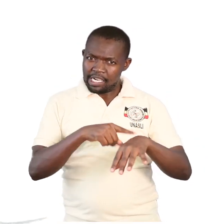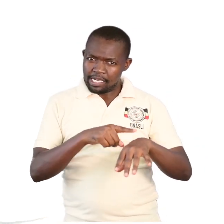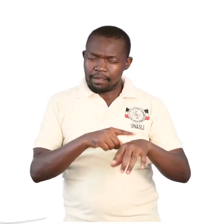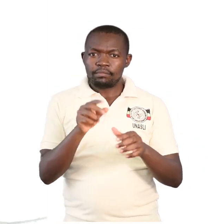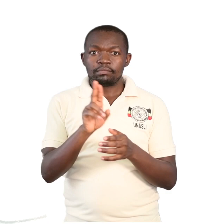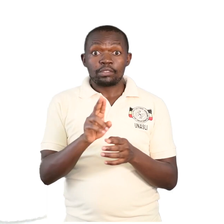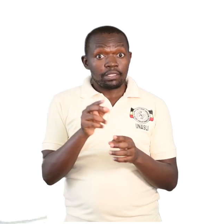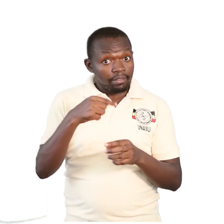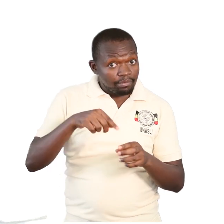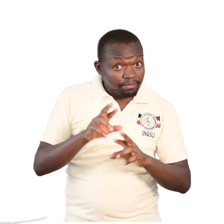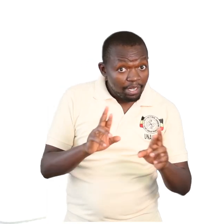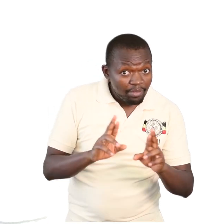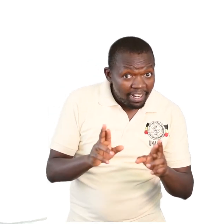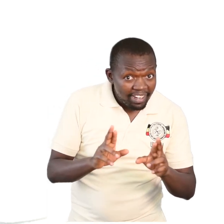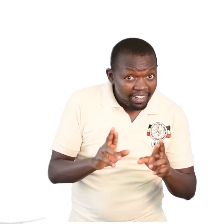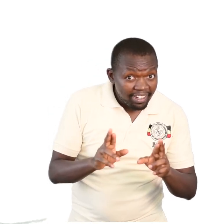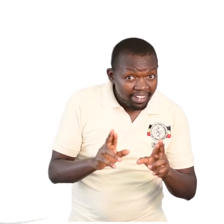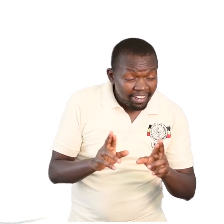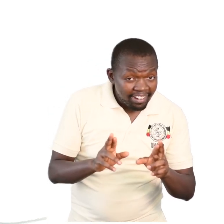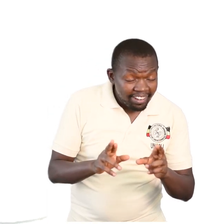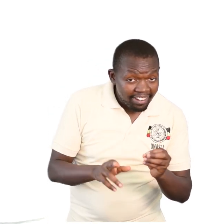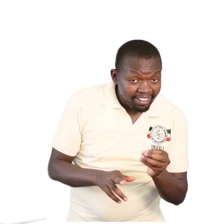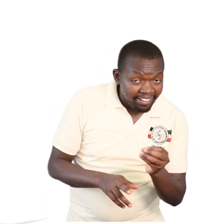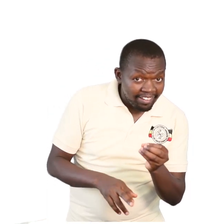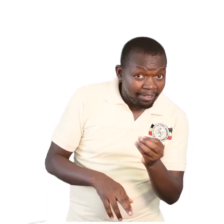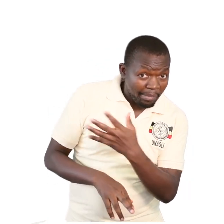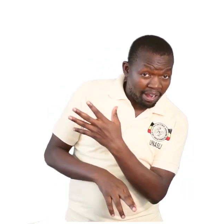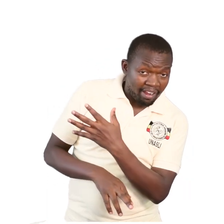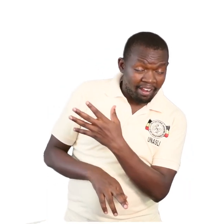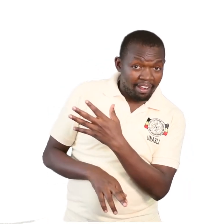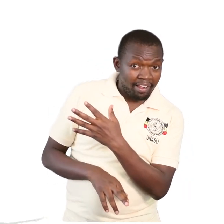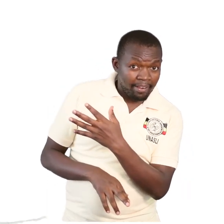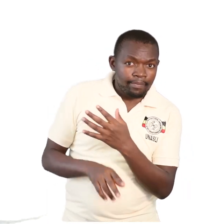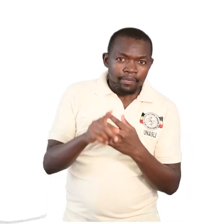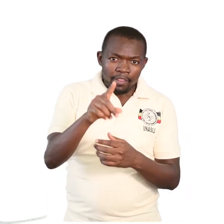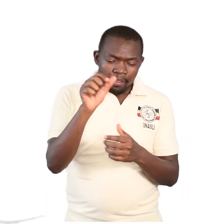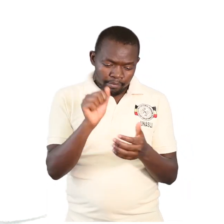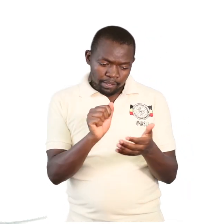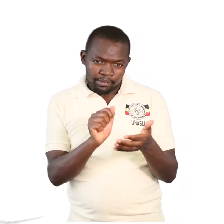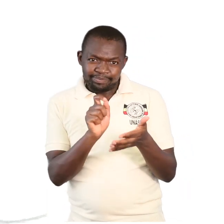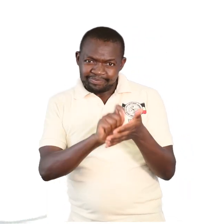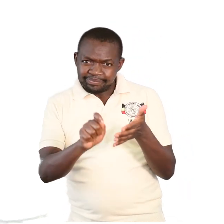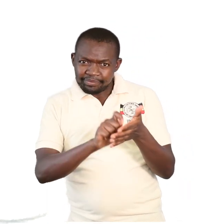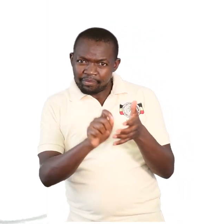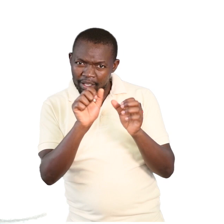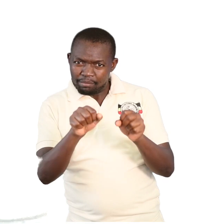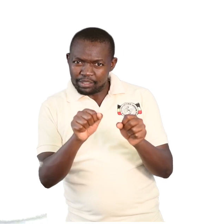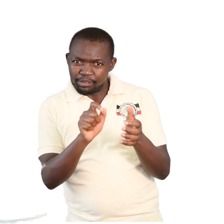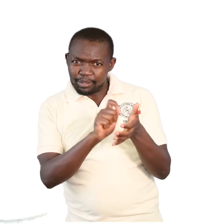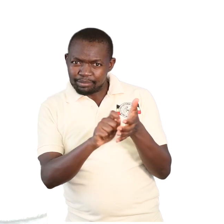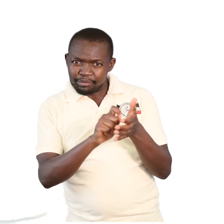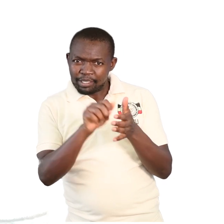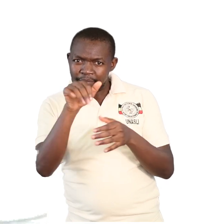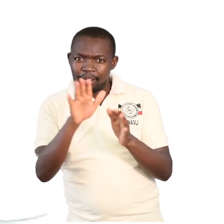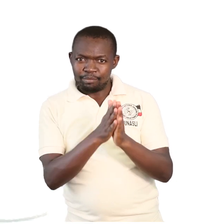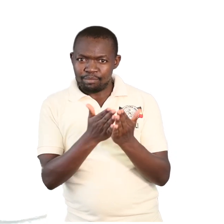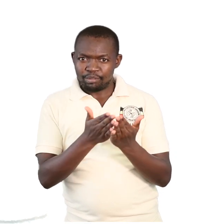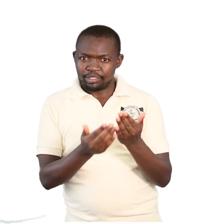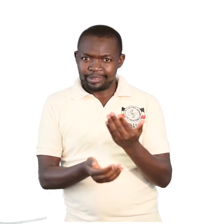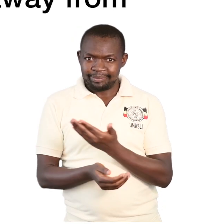Are we ready? Okay. Can you note this down in your